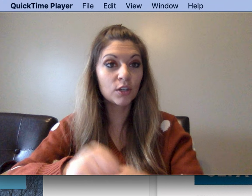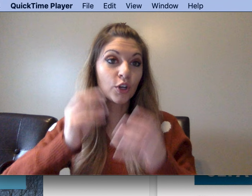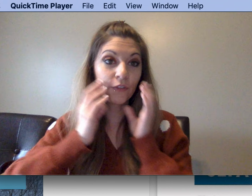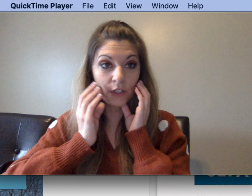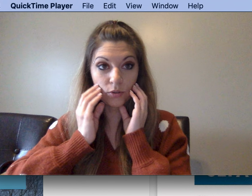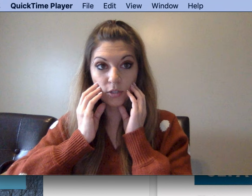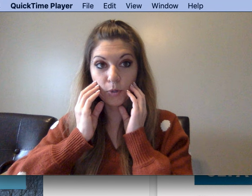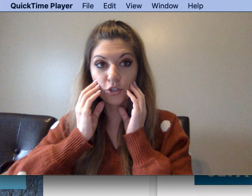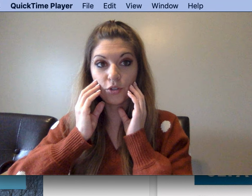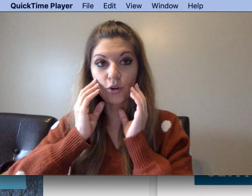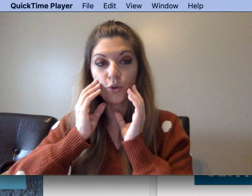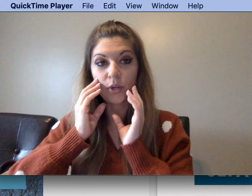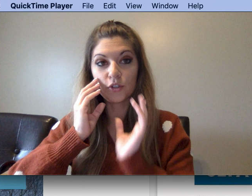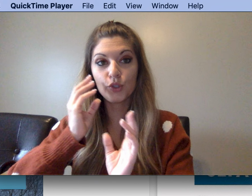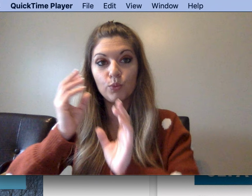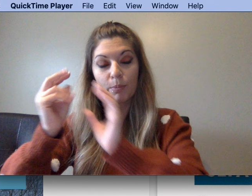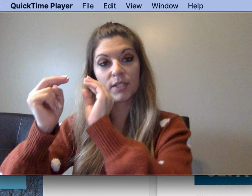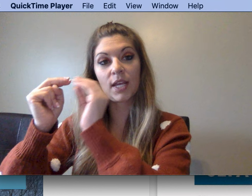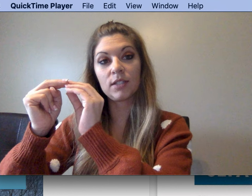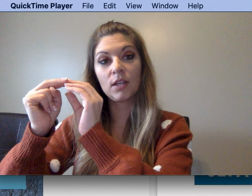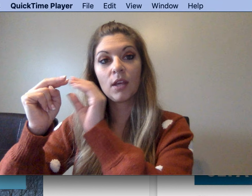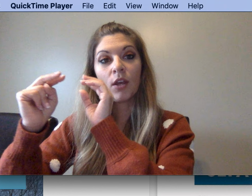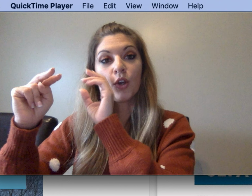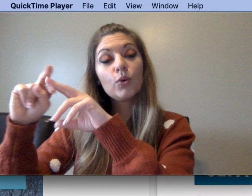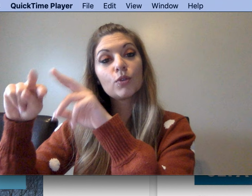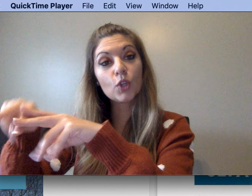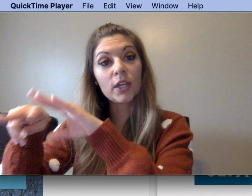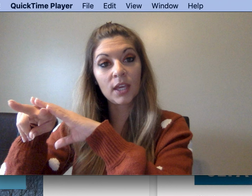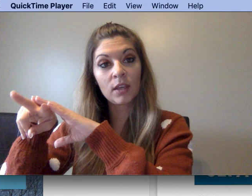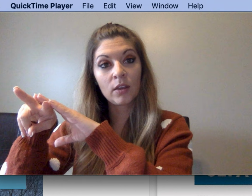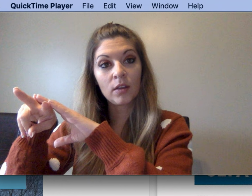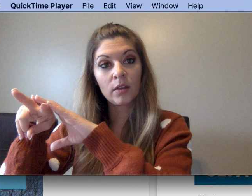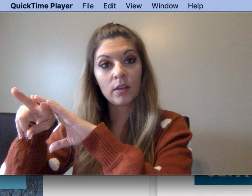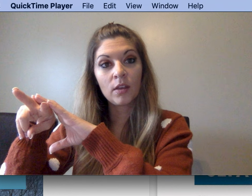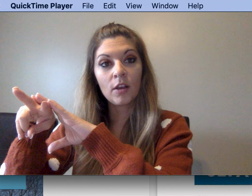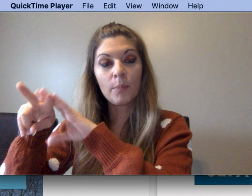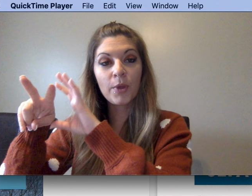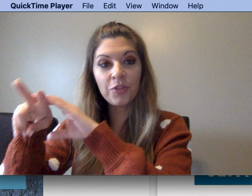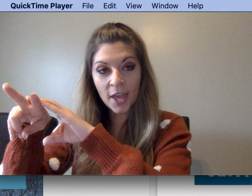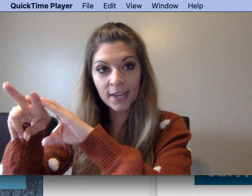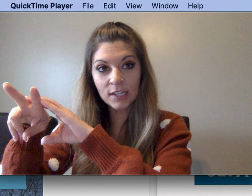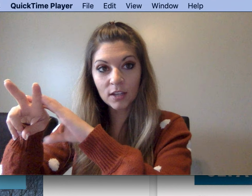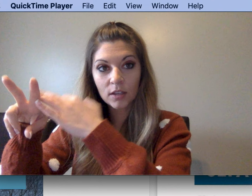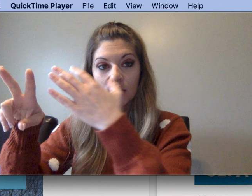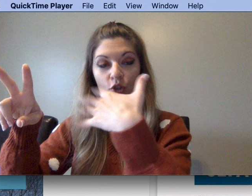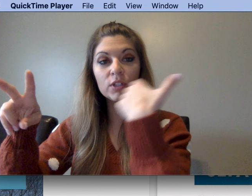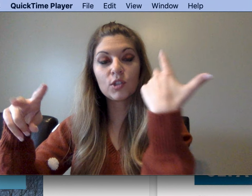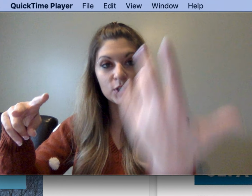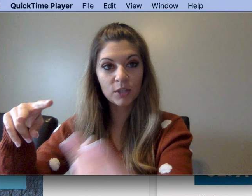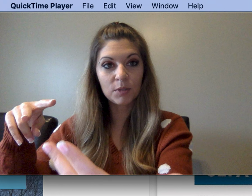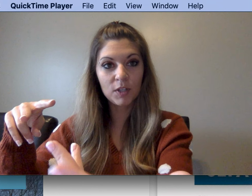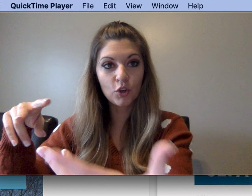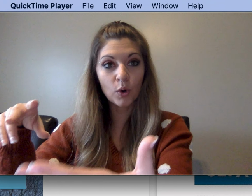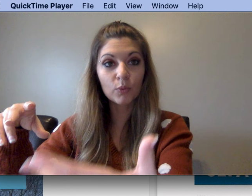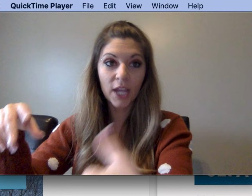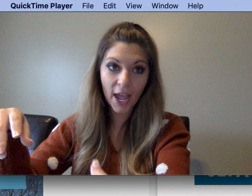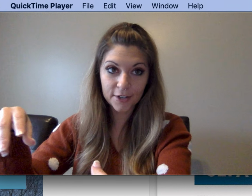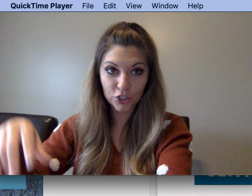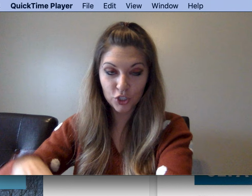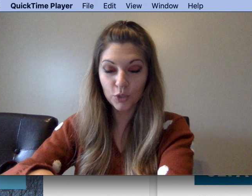initially your facial expressions are going to represent who's looking, but then you can switch them to be